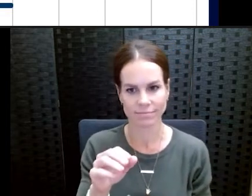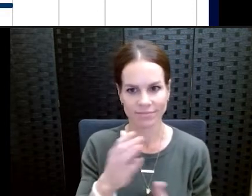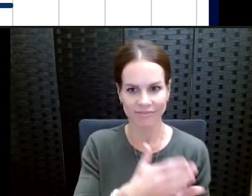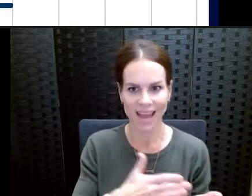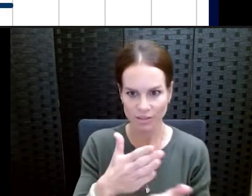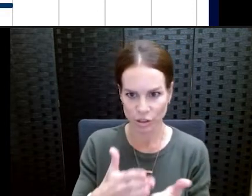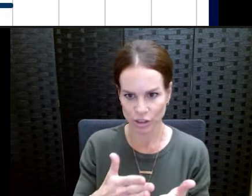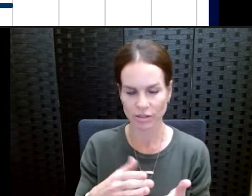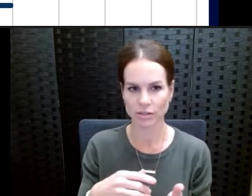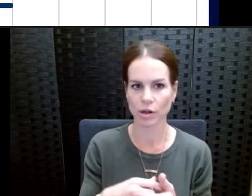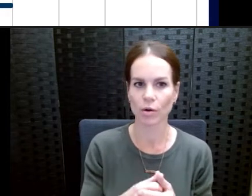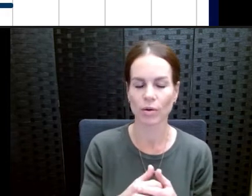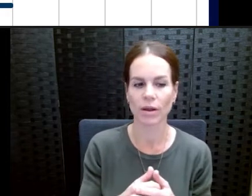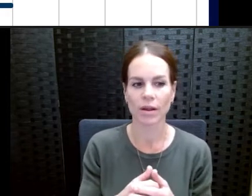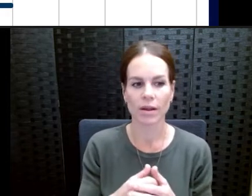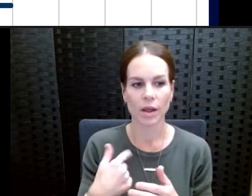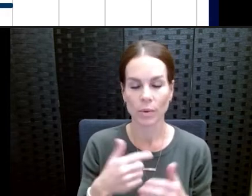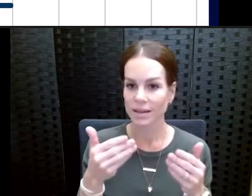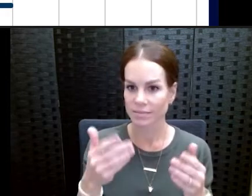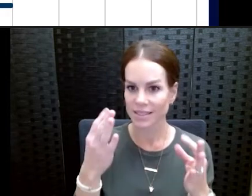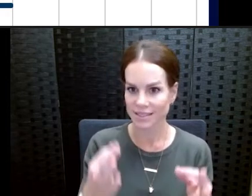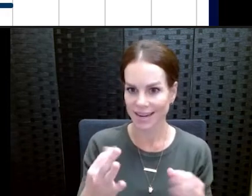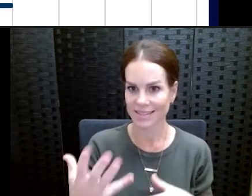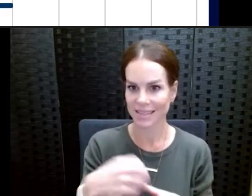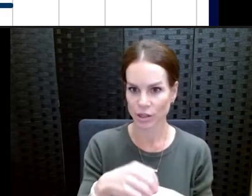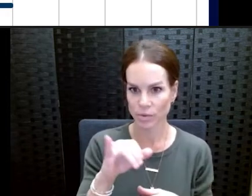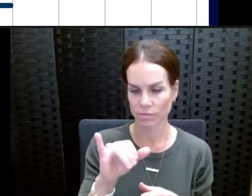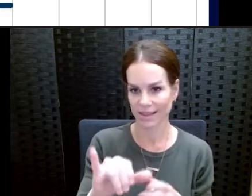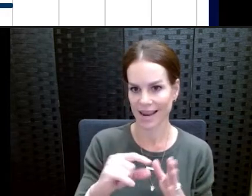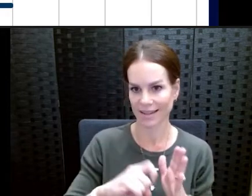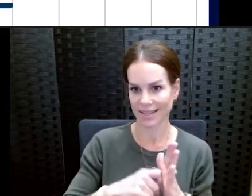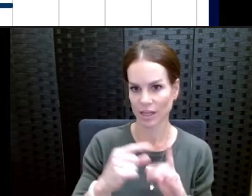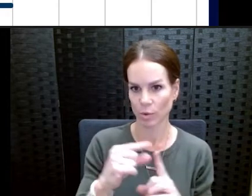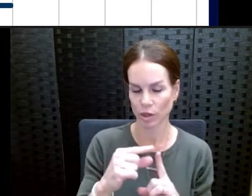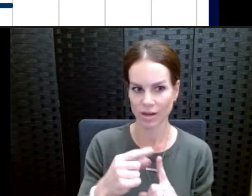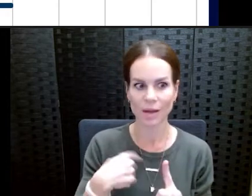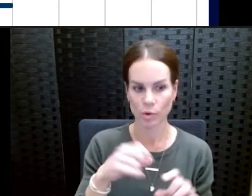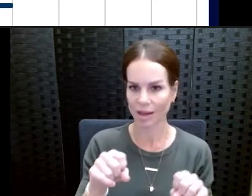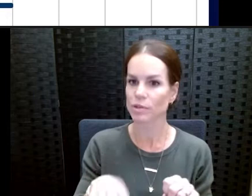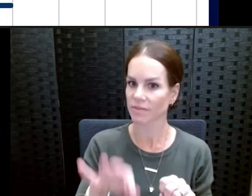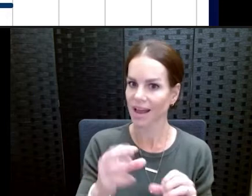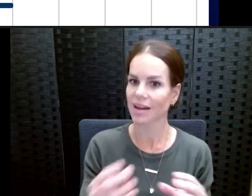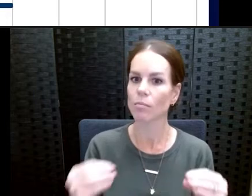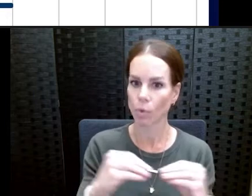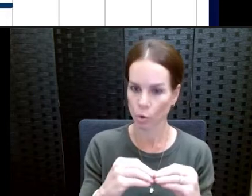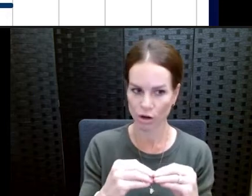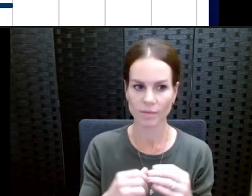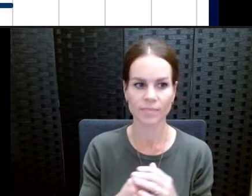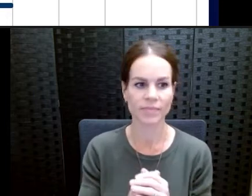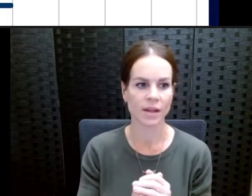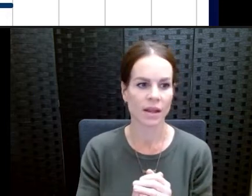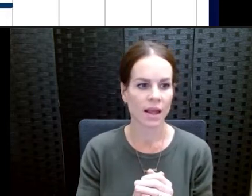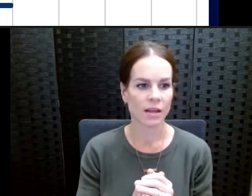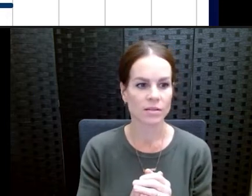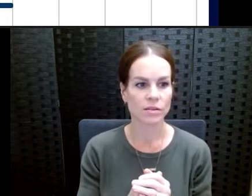an intergenerational program. And with people, including people with disabilities. So